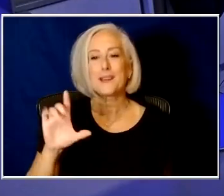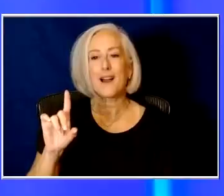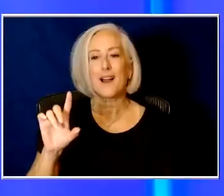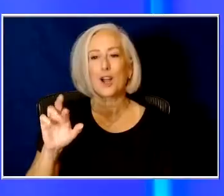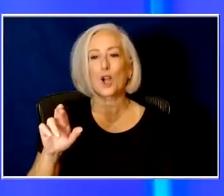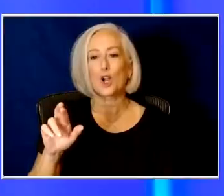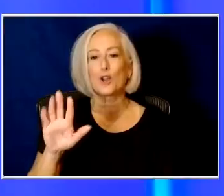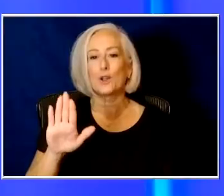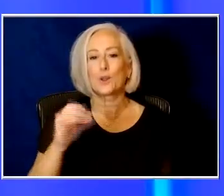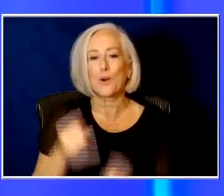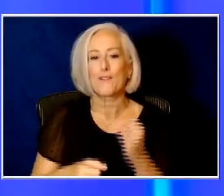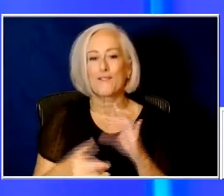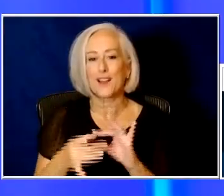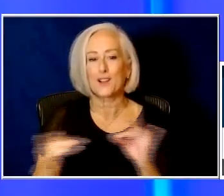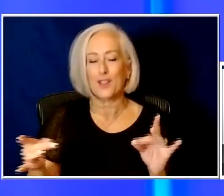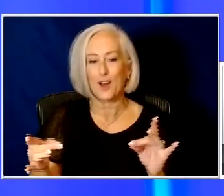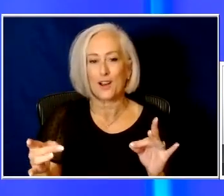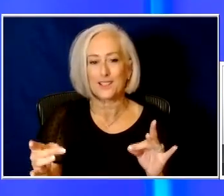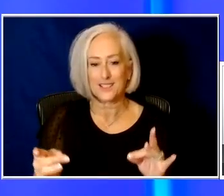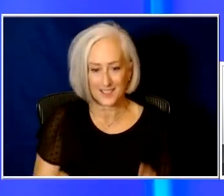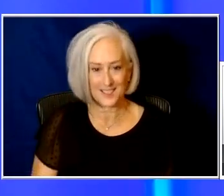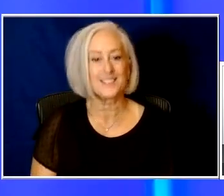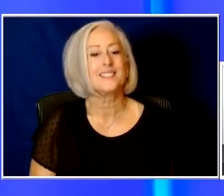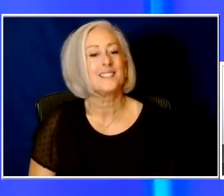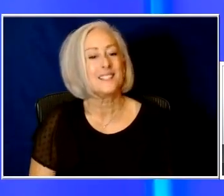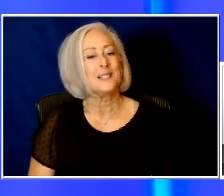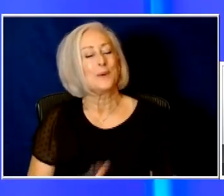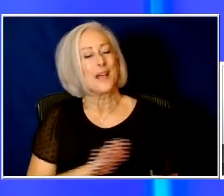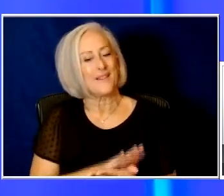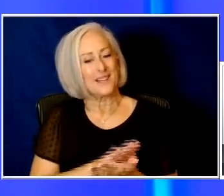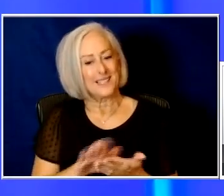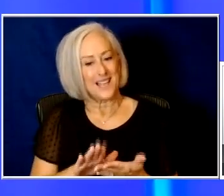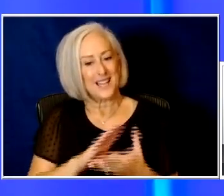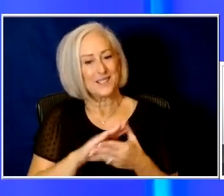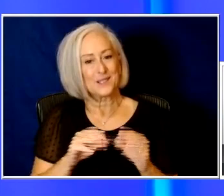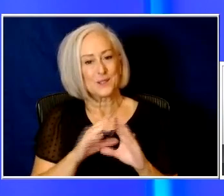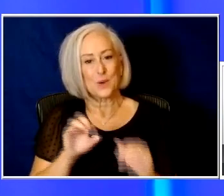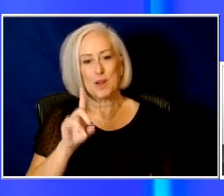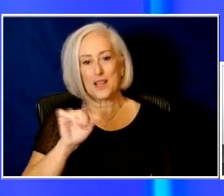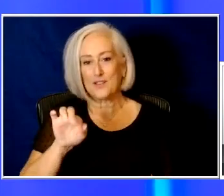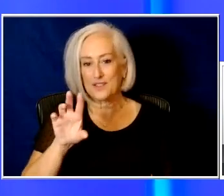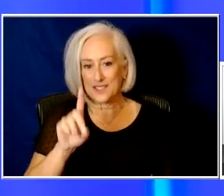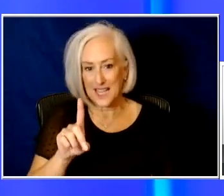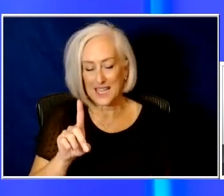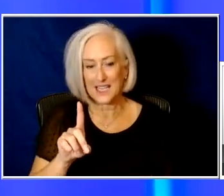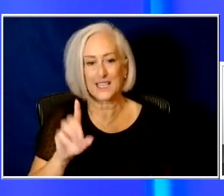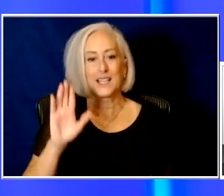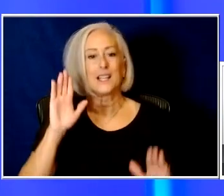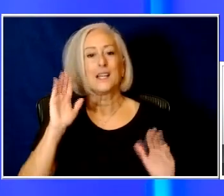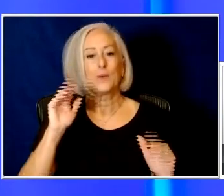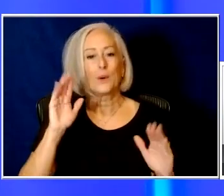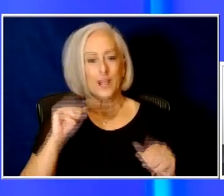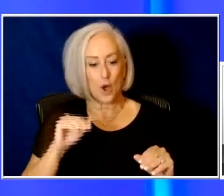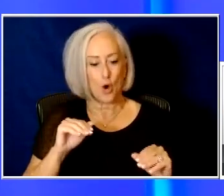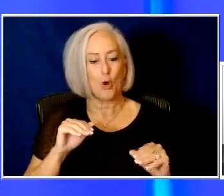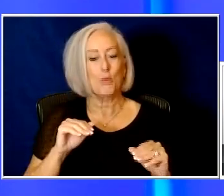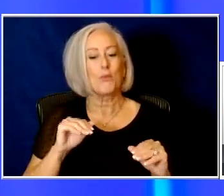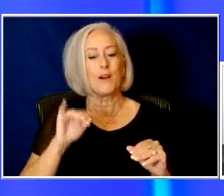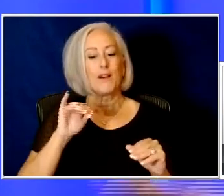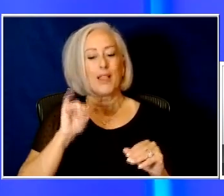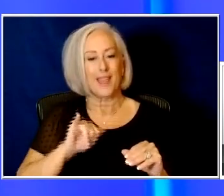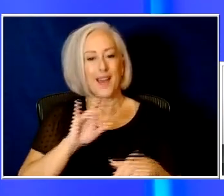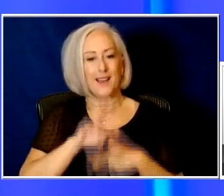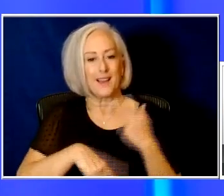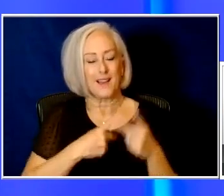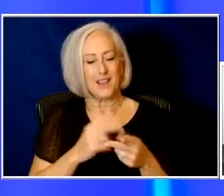is, we started off a very nice story of David, and our only hope we keep replicating such stories on all our patients. Unfortunately, even with